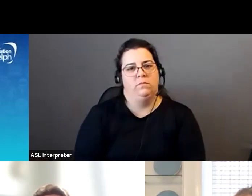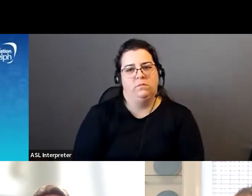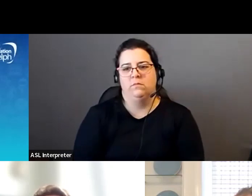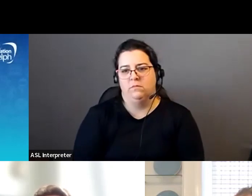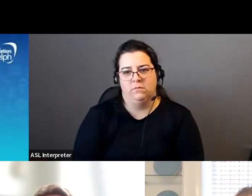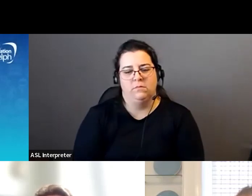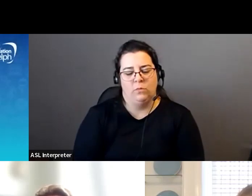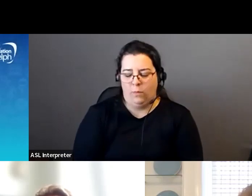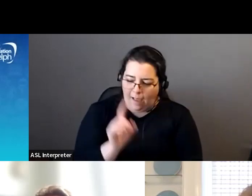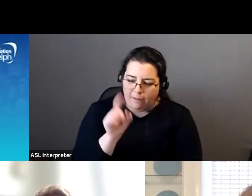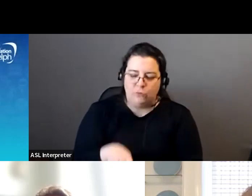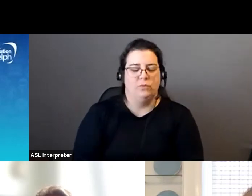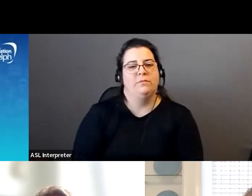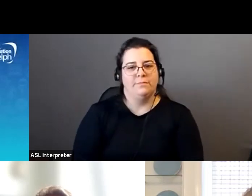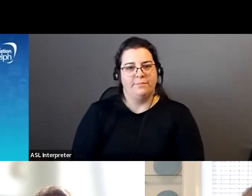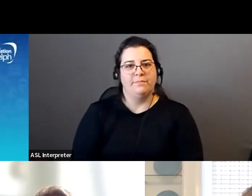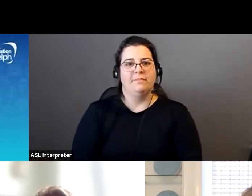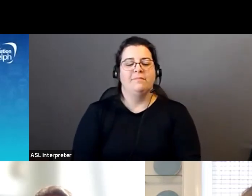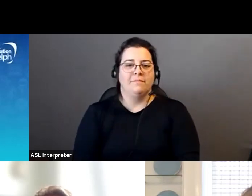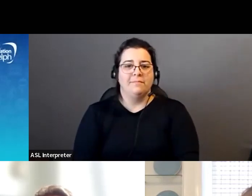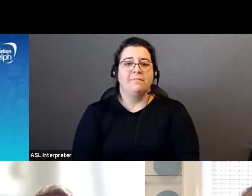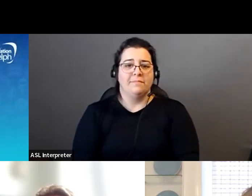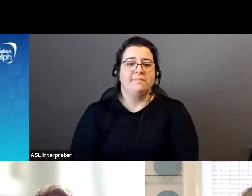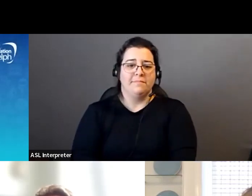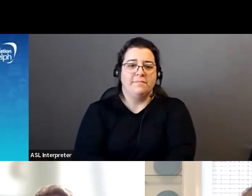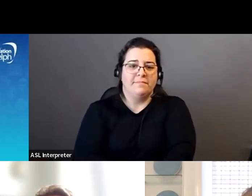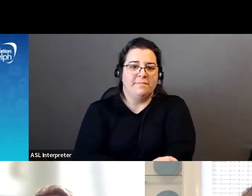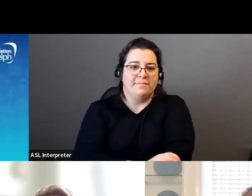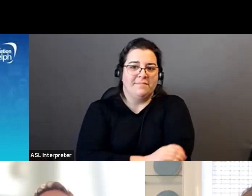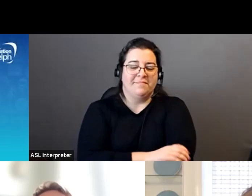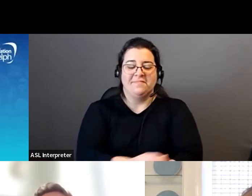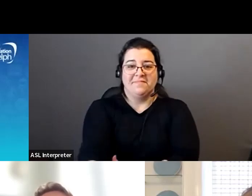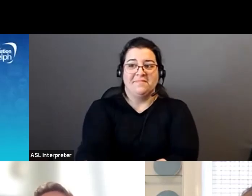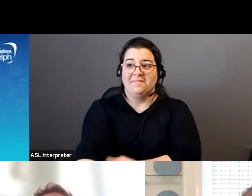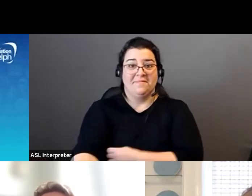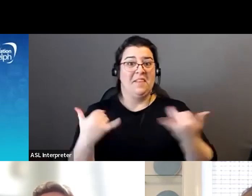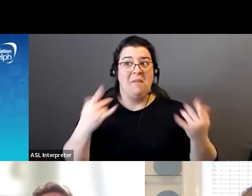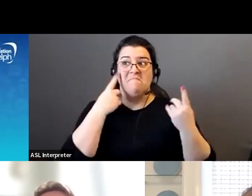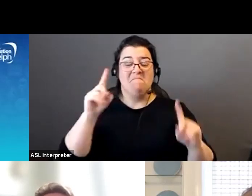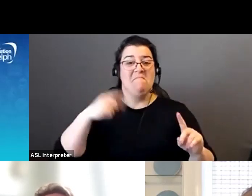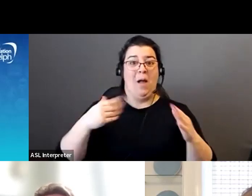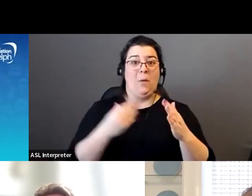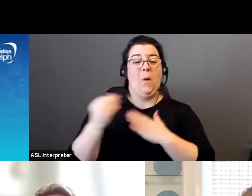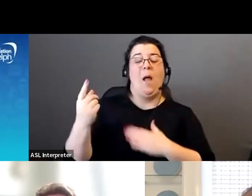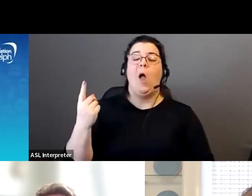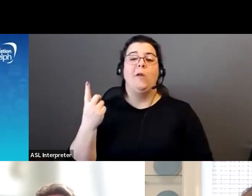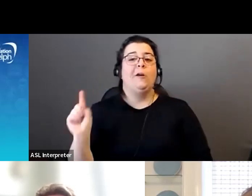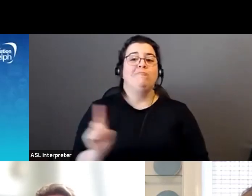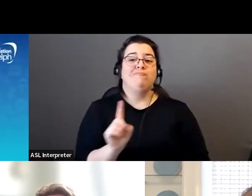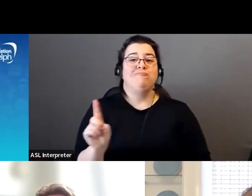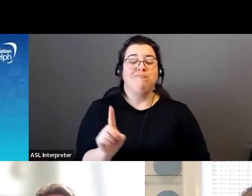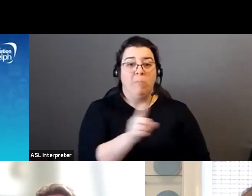I'm blessed these days. I go out to events. You're Dr. Vibe. I've watched you. You're really good.